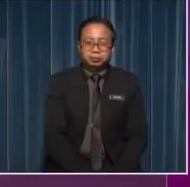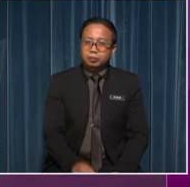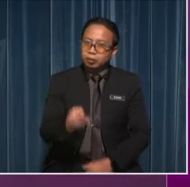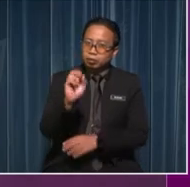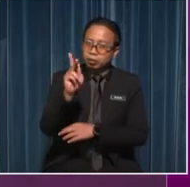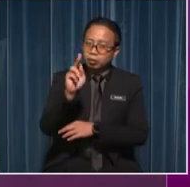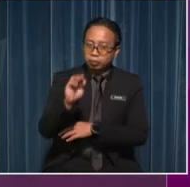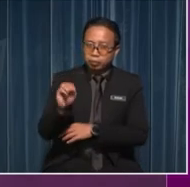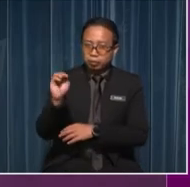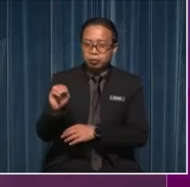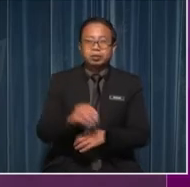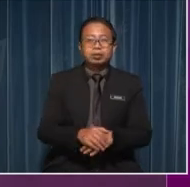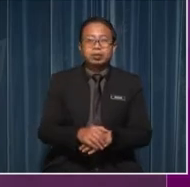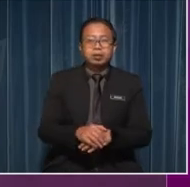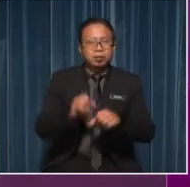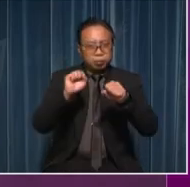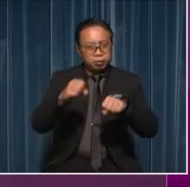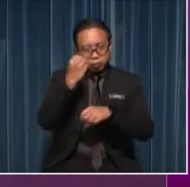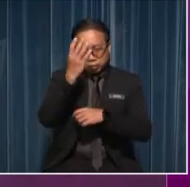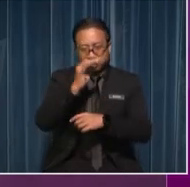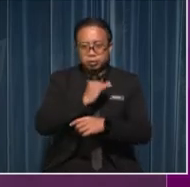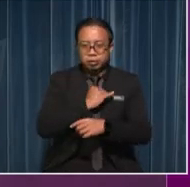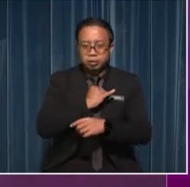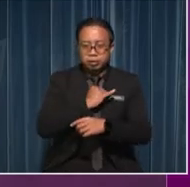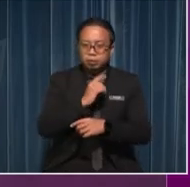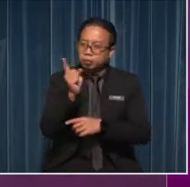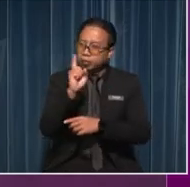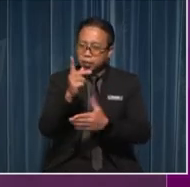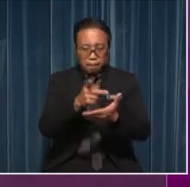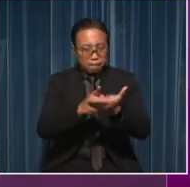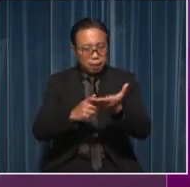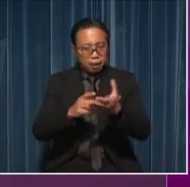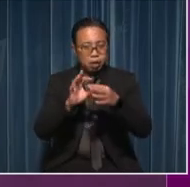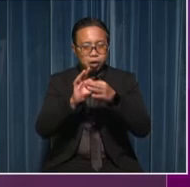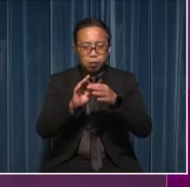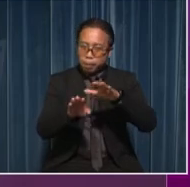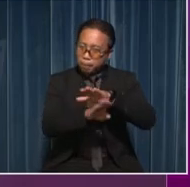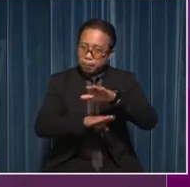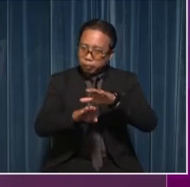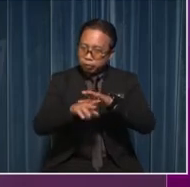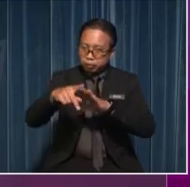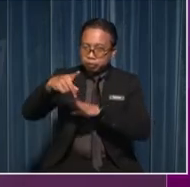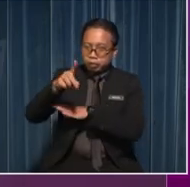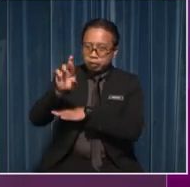Alright, pupils, can you tell me which part is the base of this prism?